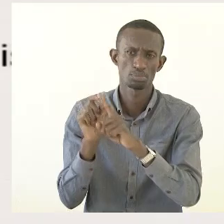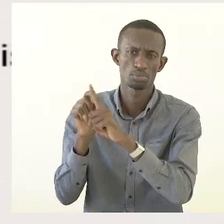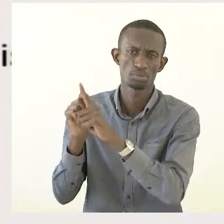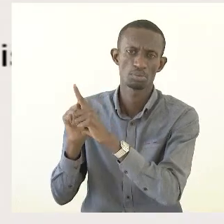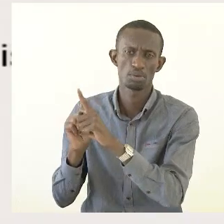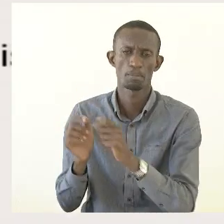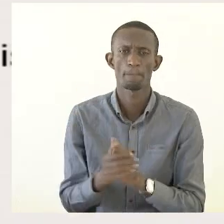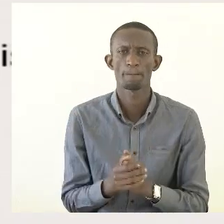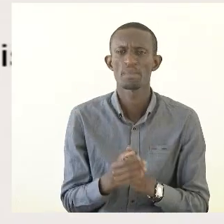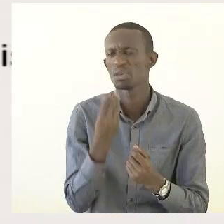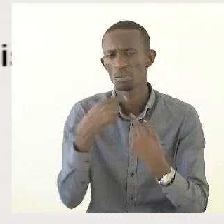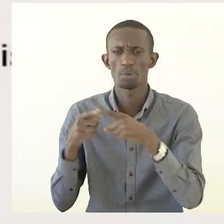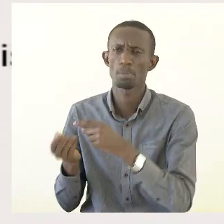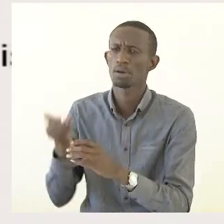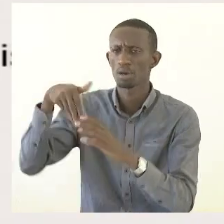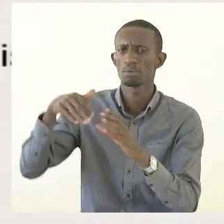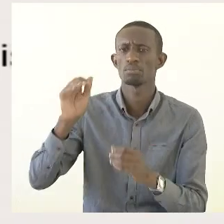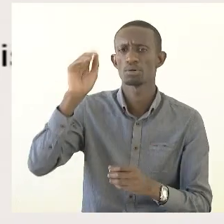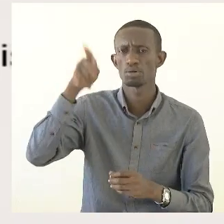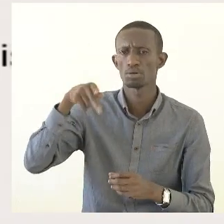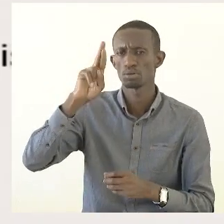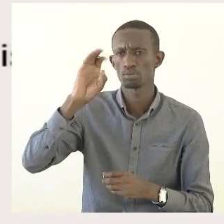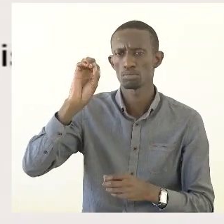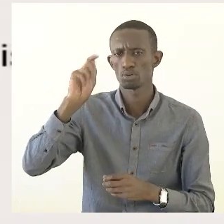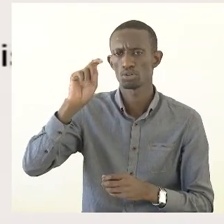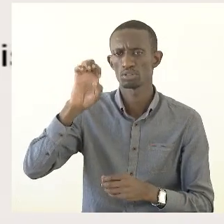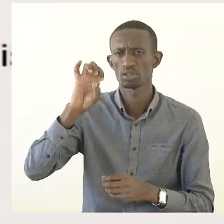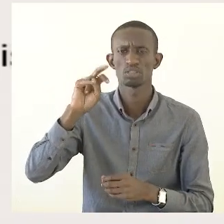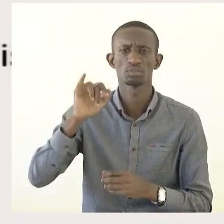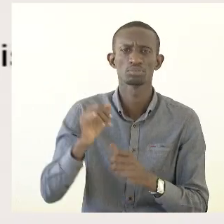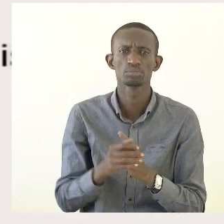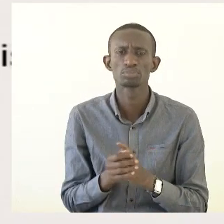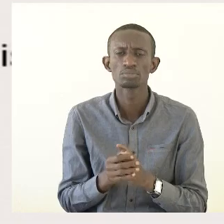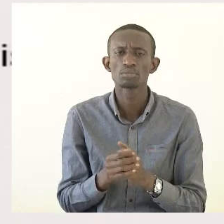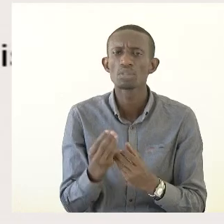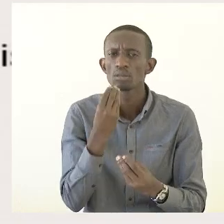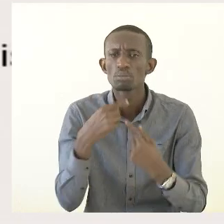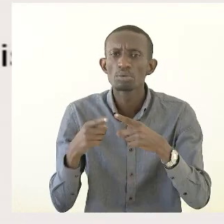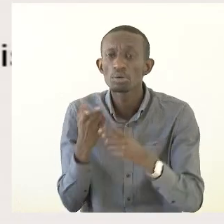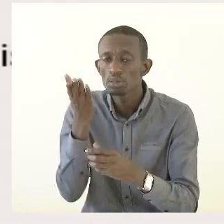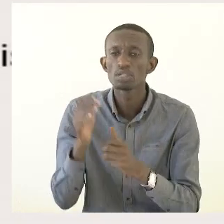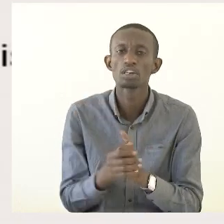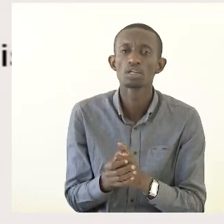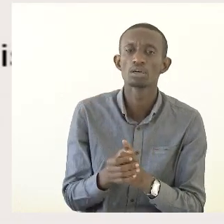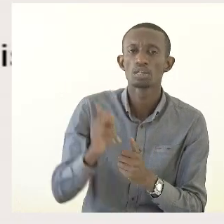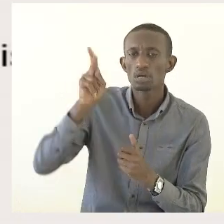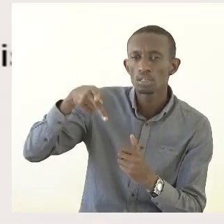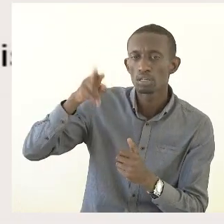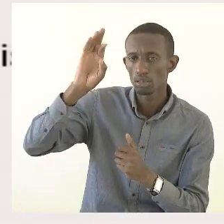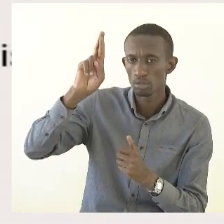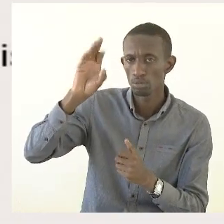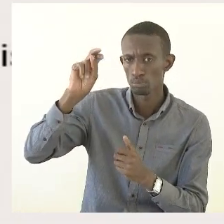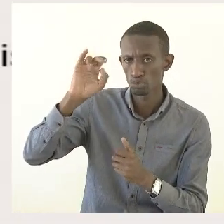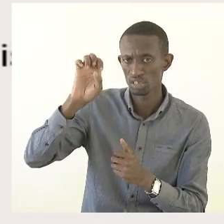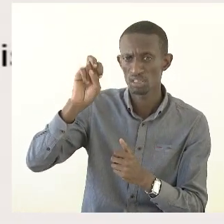I've tried to show you some of the diagrams that shows you the food which contains these proteins. We have the beans,